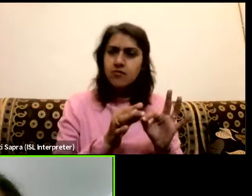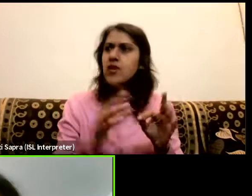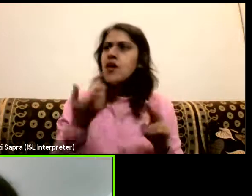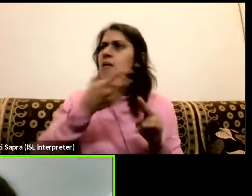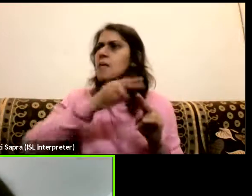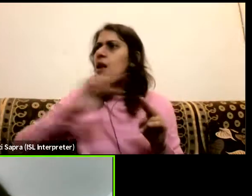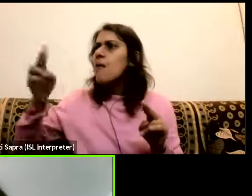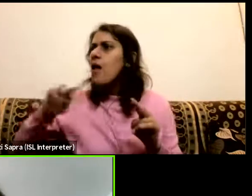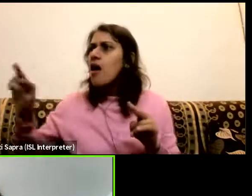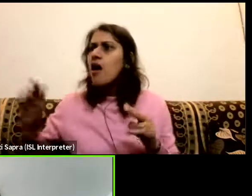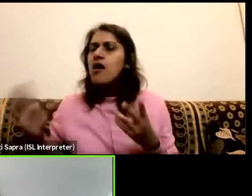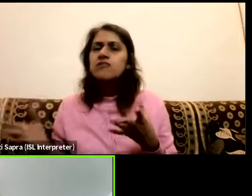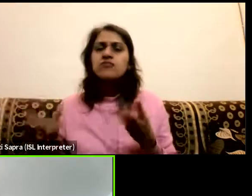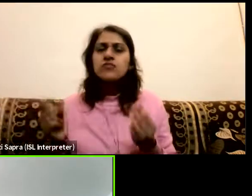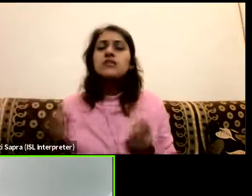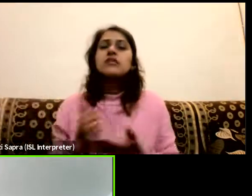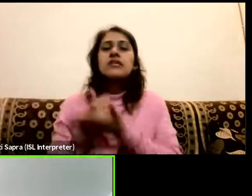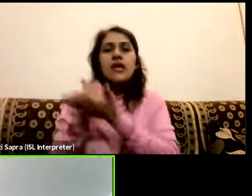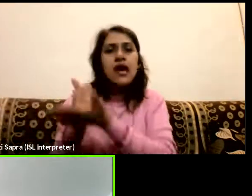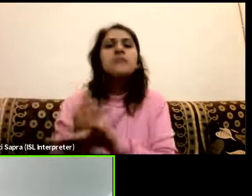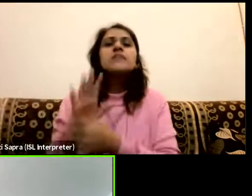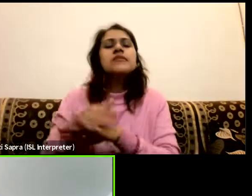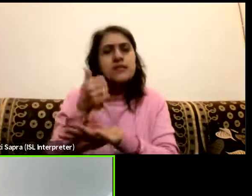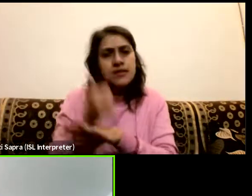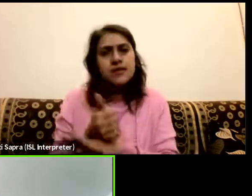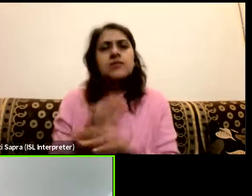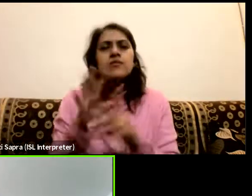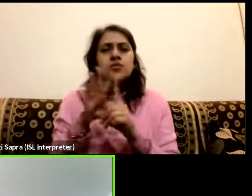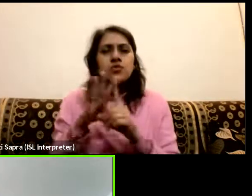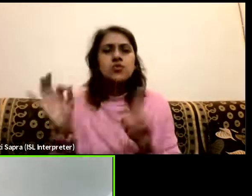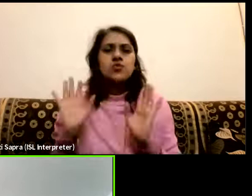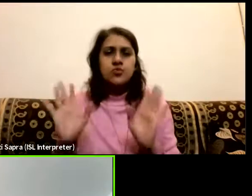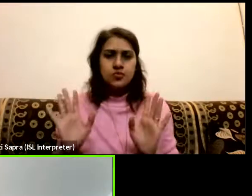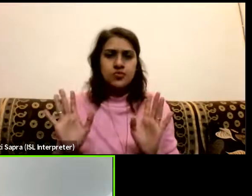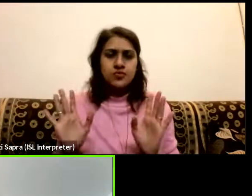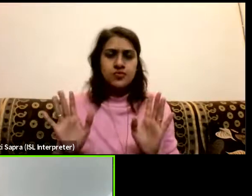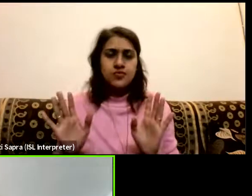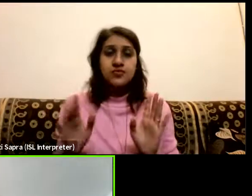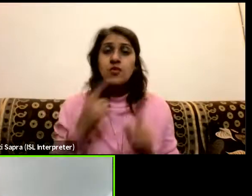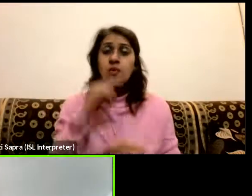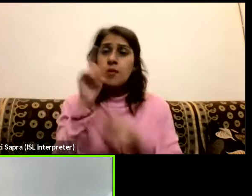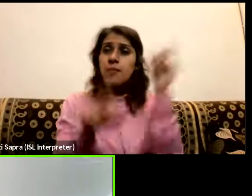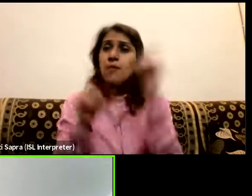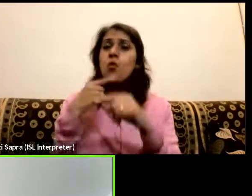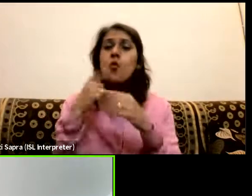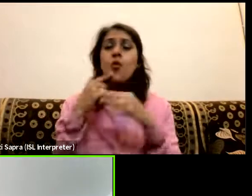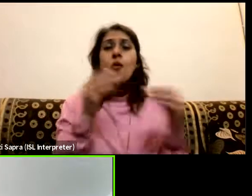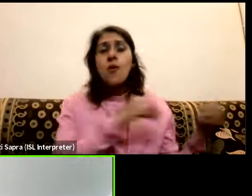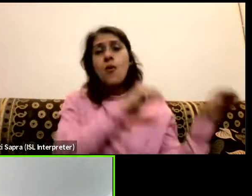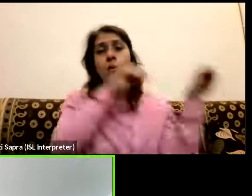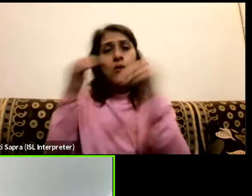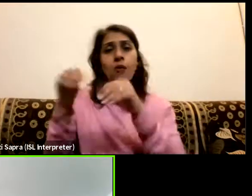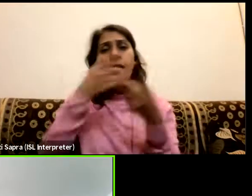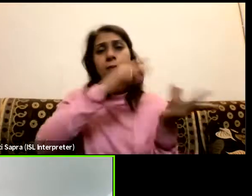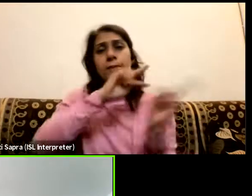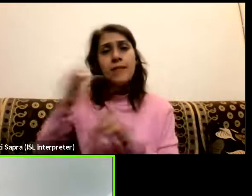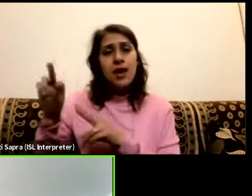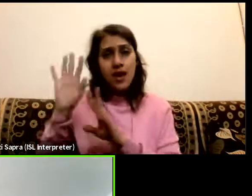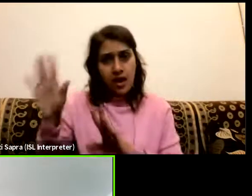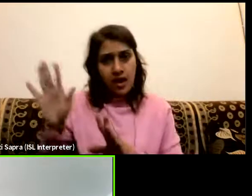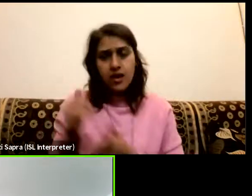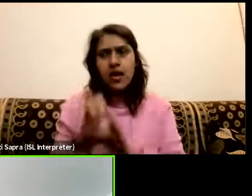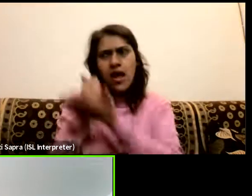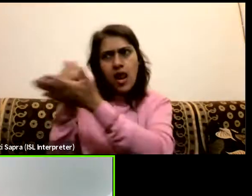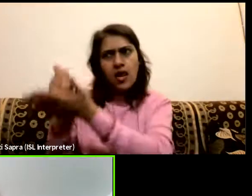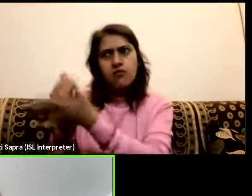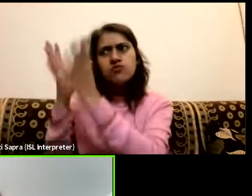therefore, we need to set up systems. We need to look very closely amongst people who have migrated back and be able to provide the